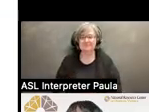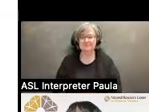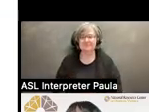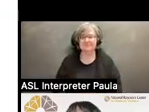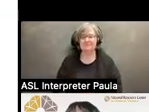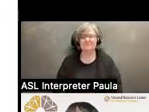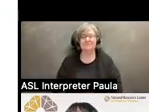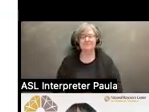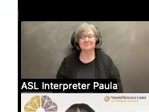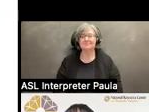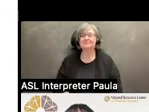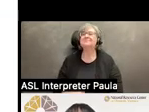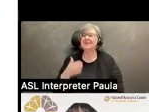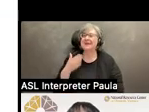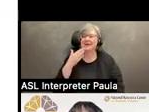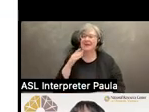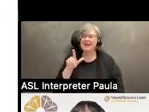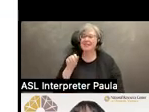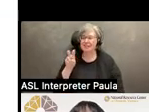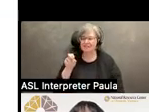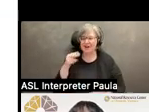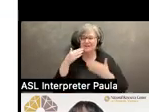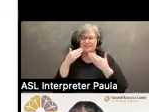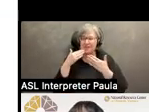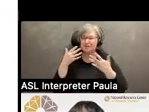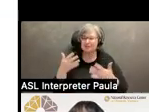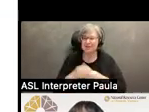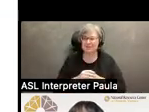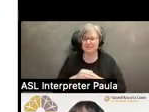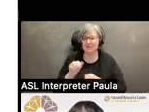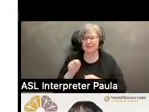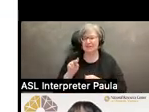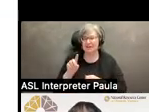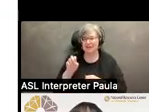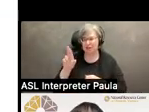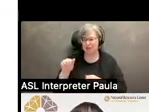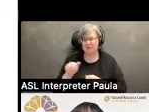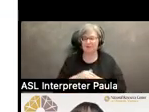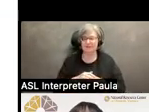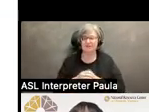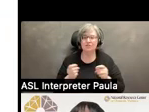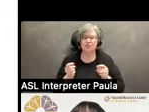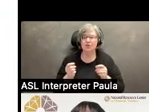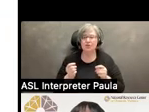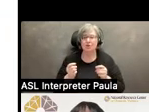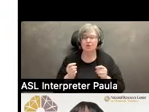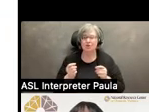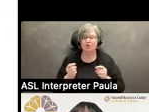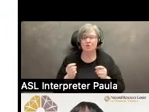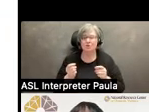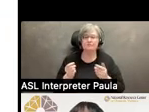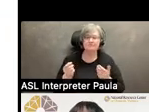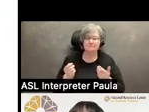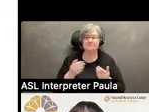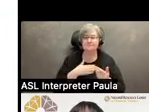Thank you so much, Andrea. I appreciate that. And just a quick bit, as